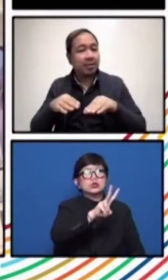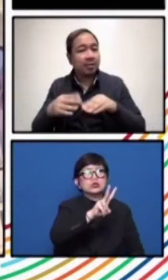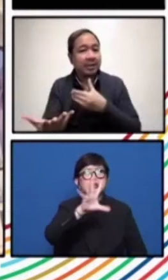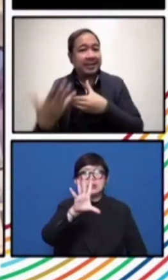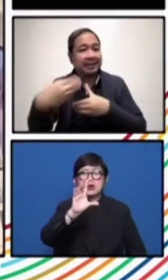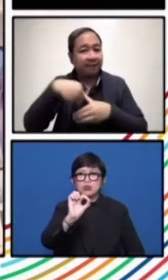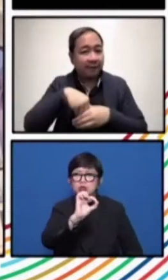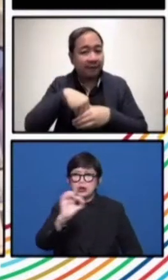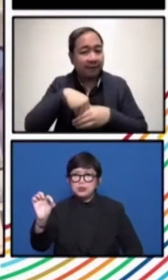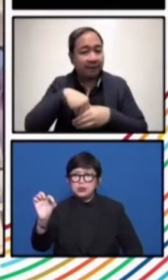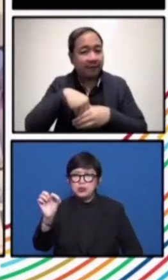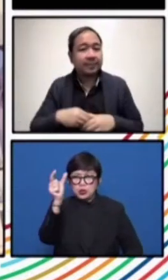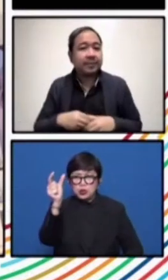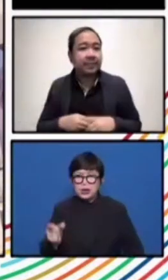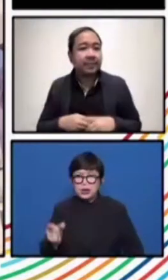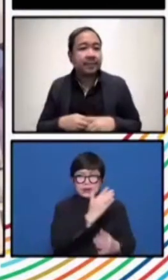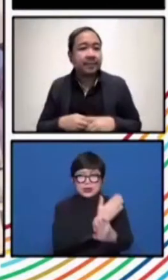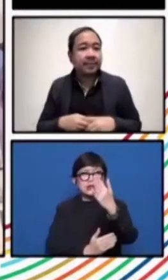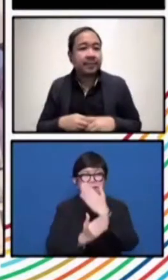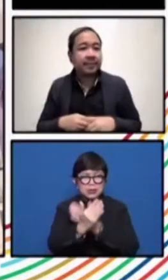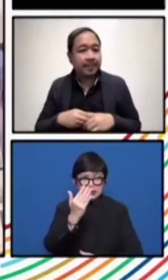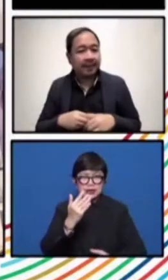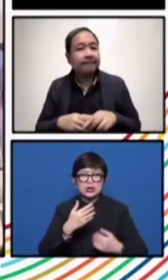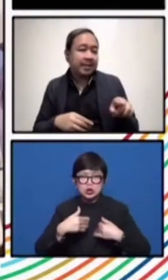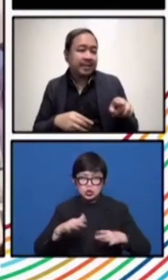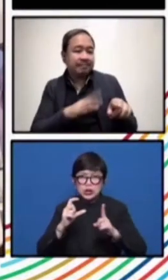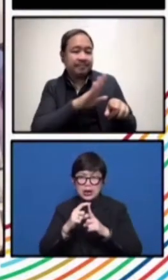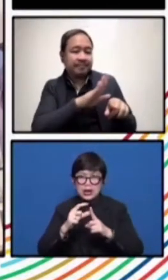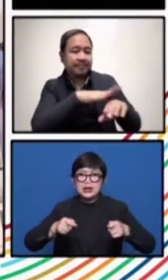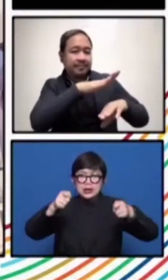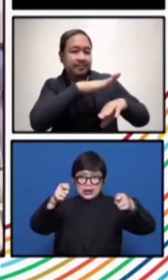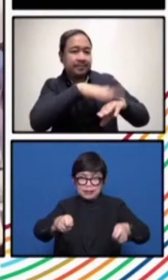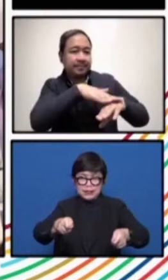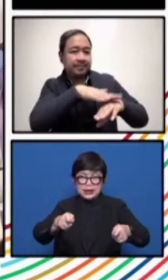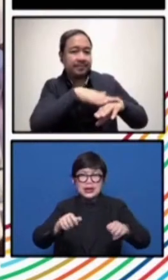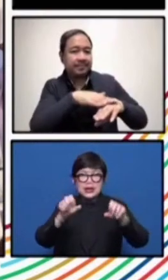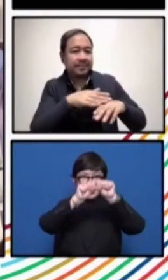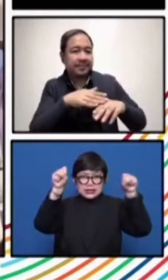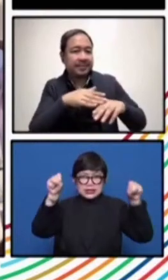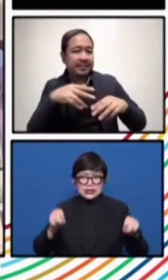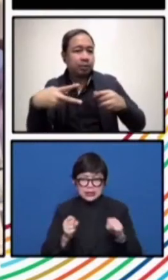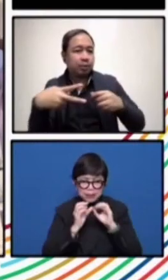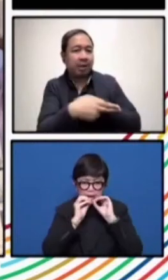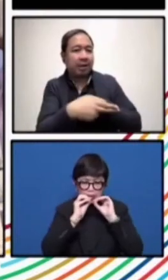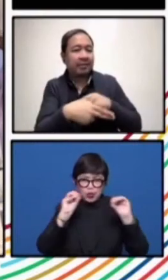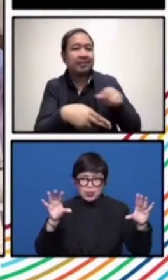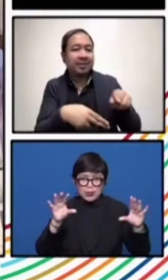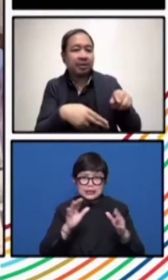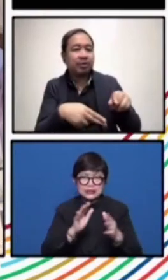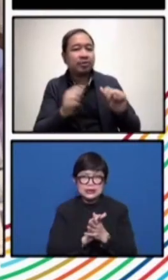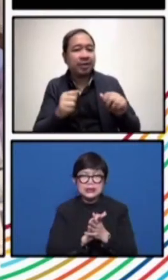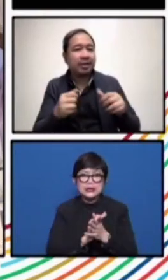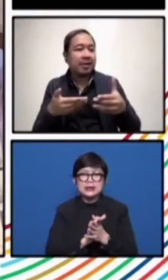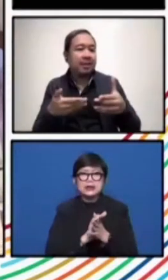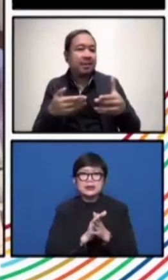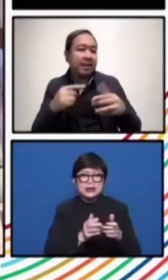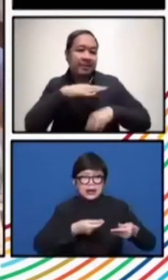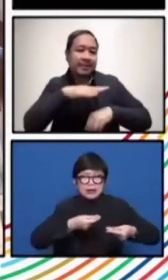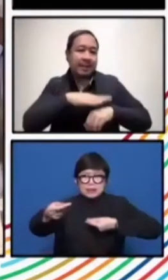to Excellency to cut short-term statements in order to allow others to speak thank you very much